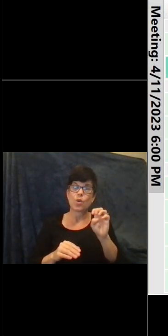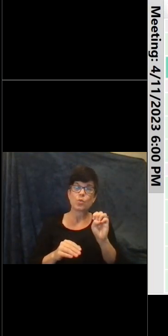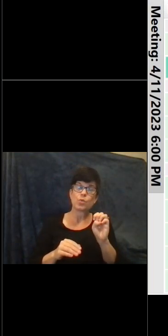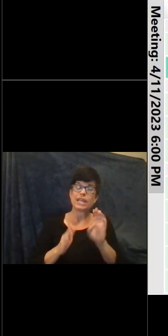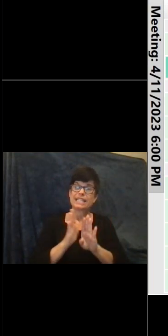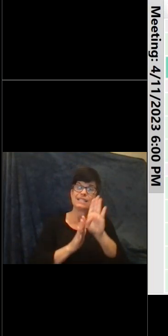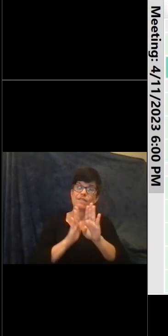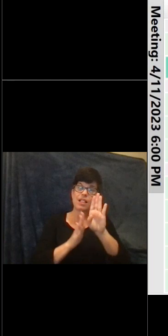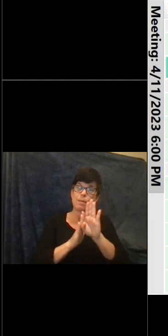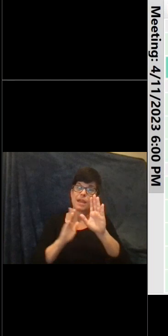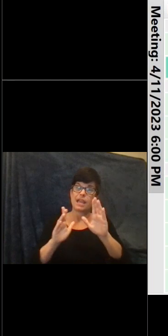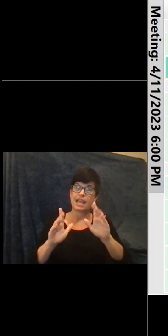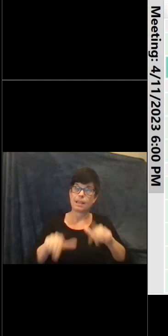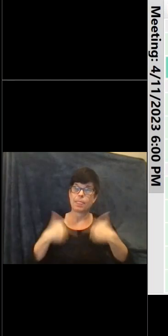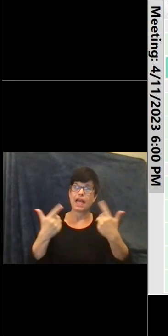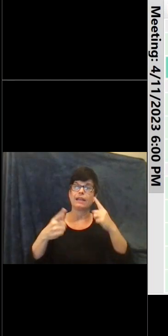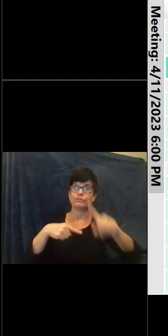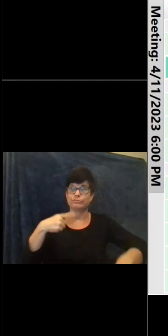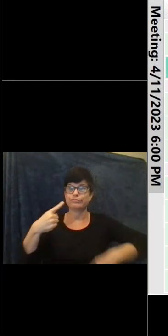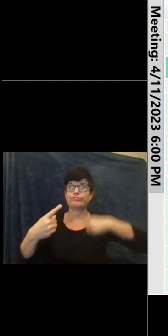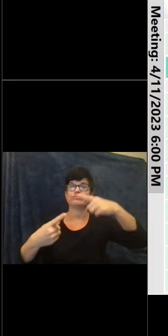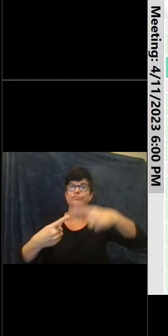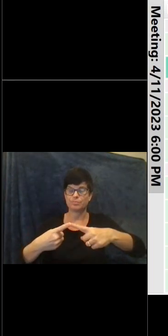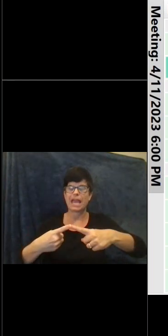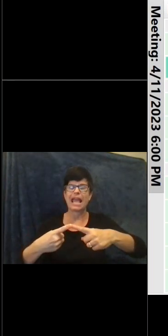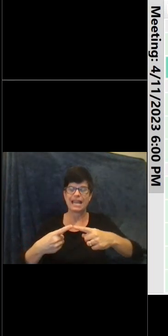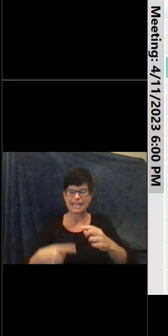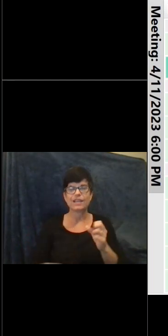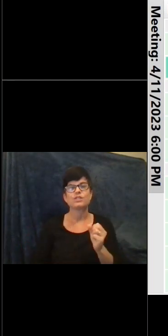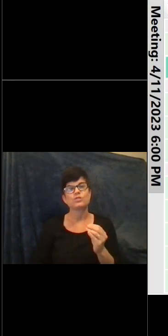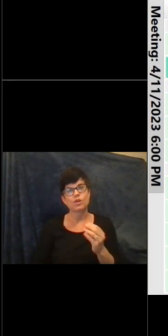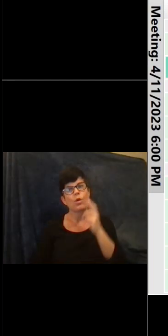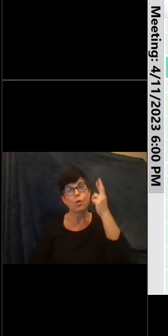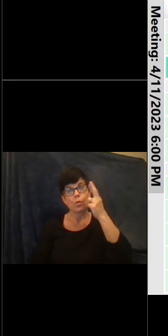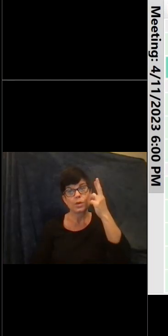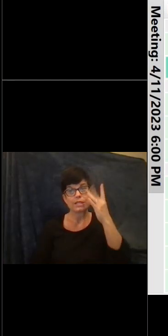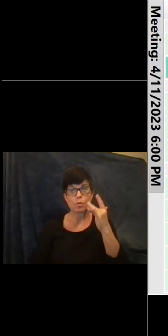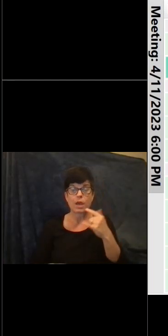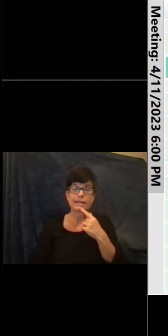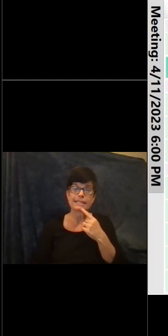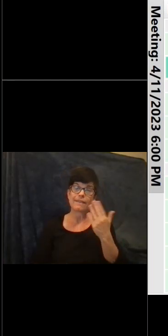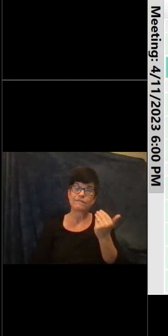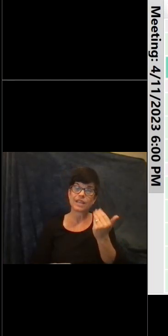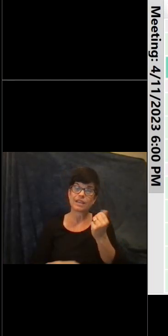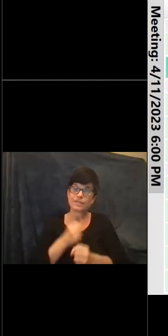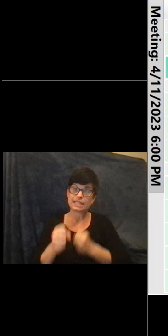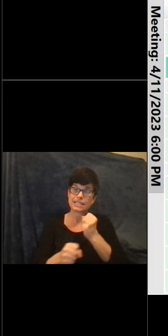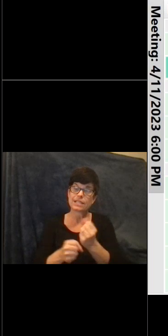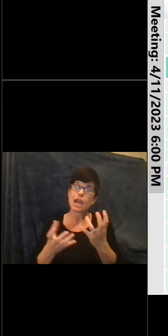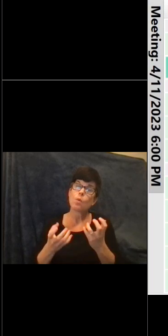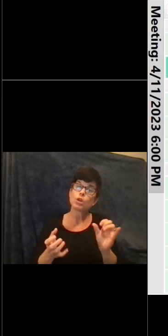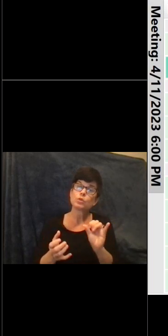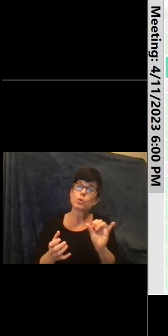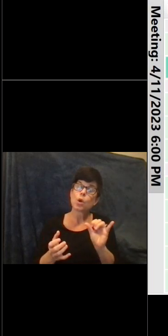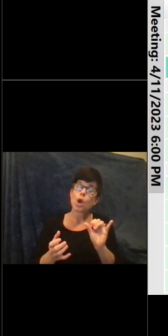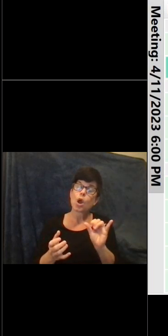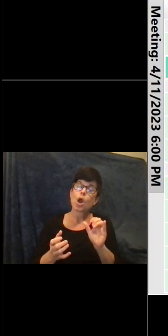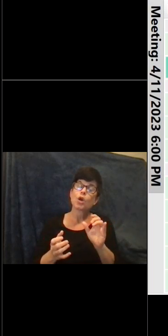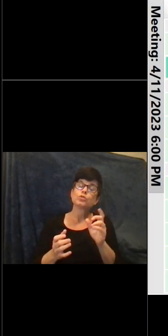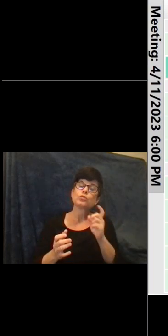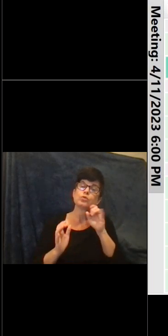lifespan. We would like to also, the reason why I say 15 years is I'd like to also to identify the transition between the